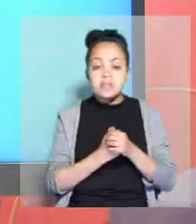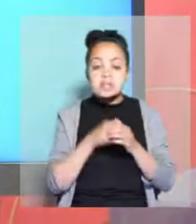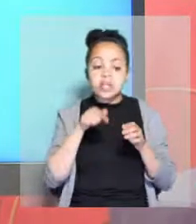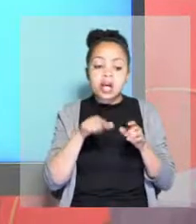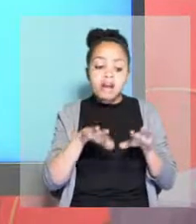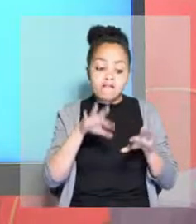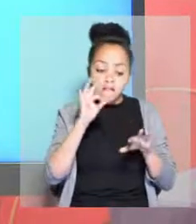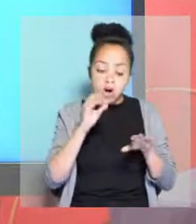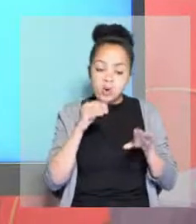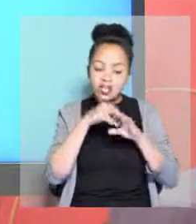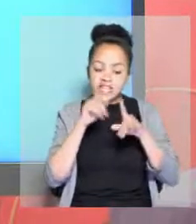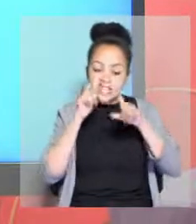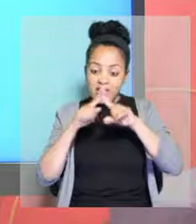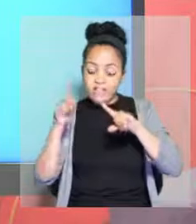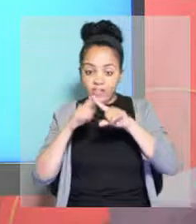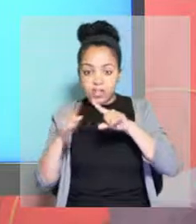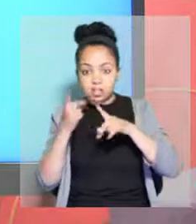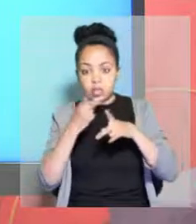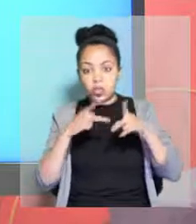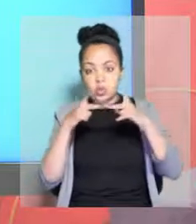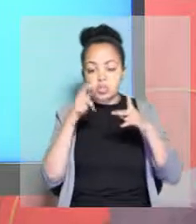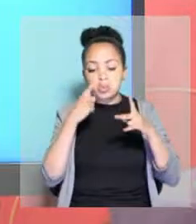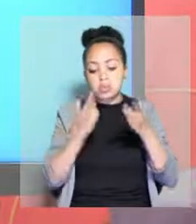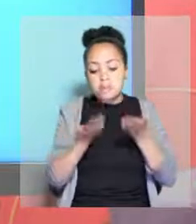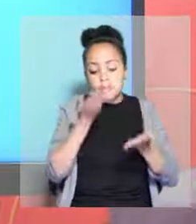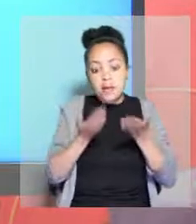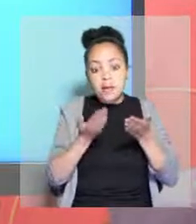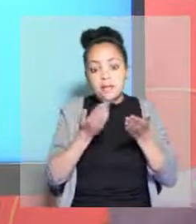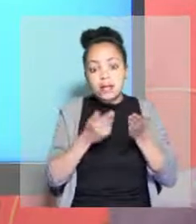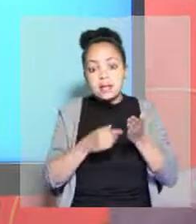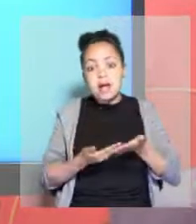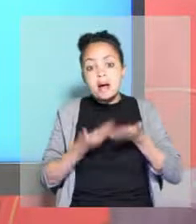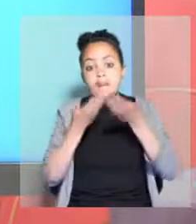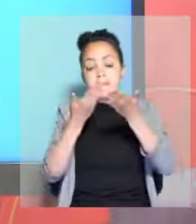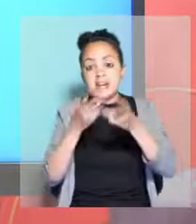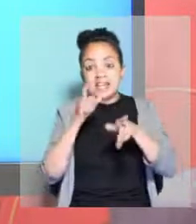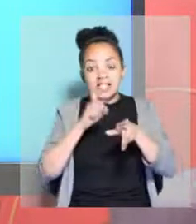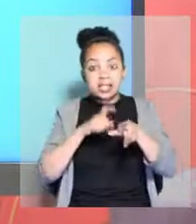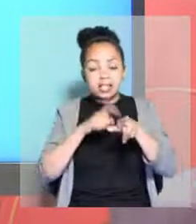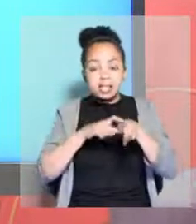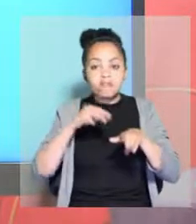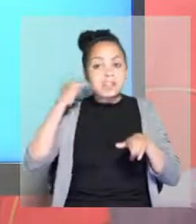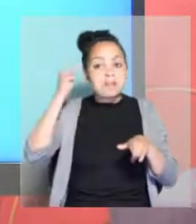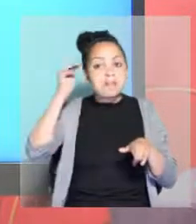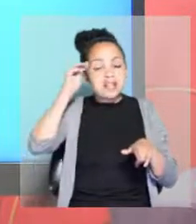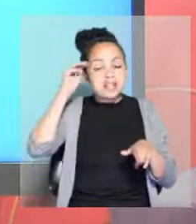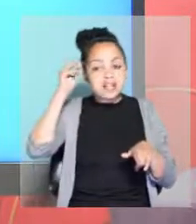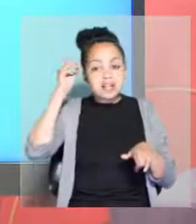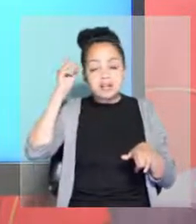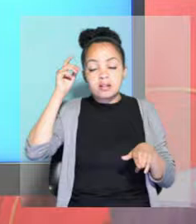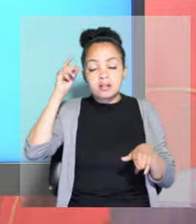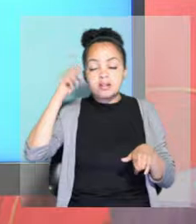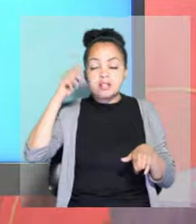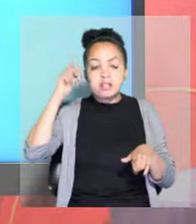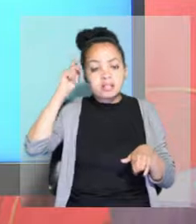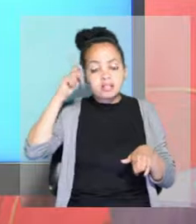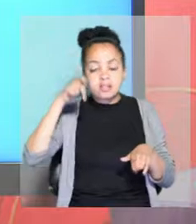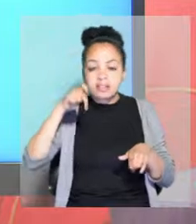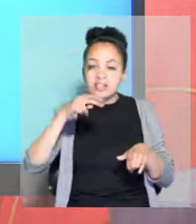since they are found on different locus, which may be applied during Mendel dihybrid and the trihybrid